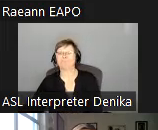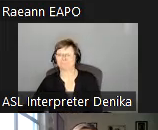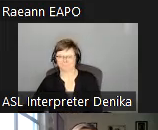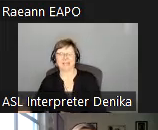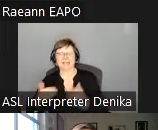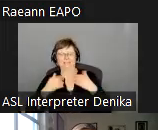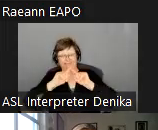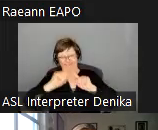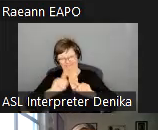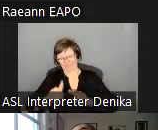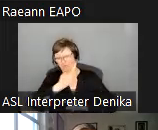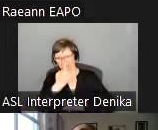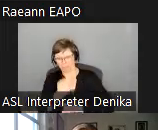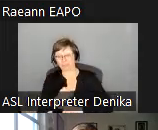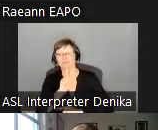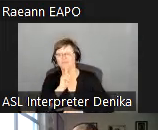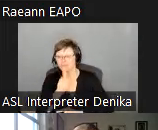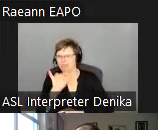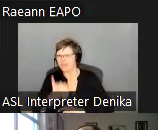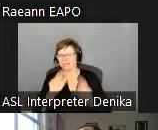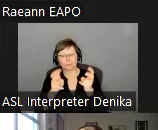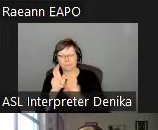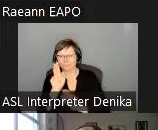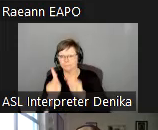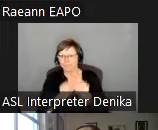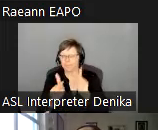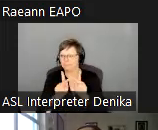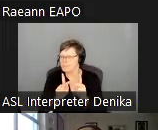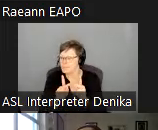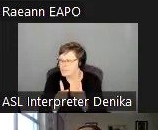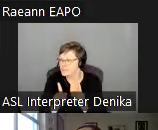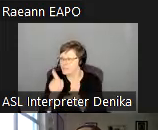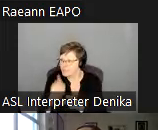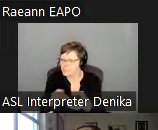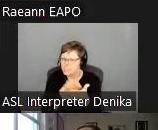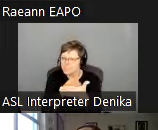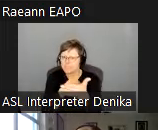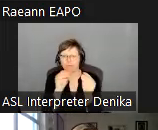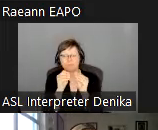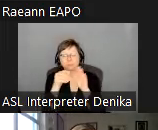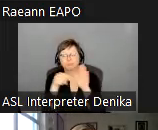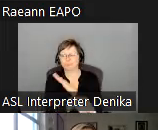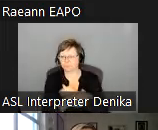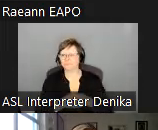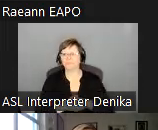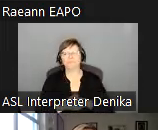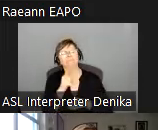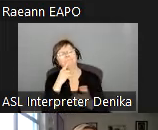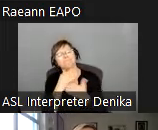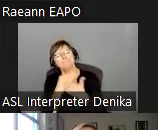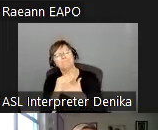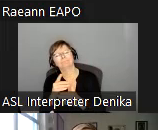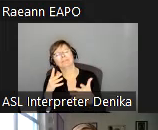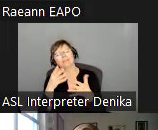that is really people are itching to know more. So we'll start with one on, because you mentioned data in the prairies